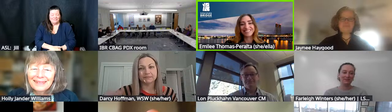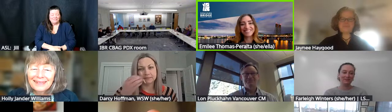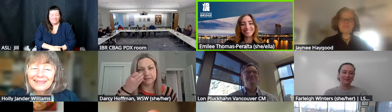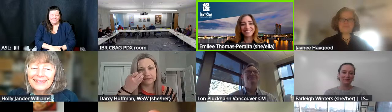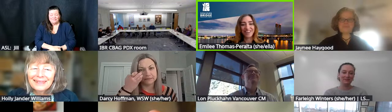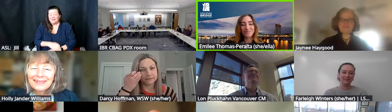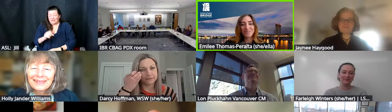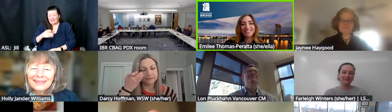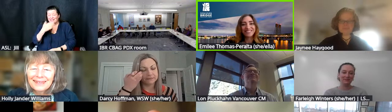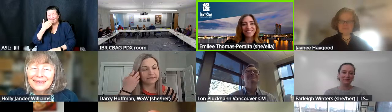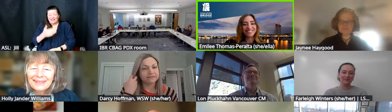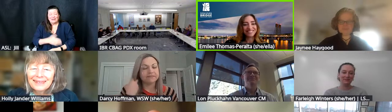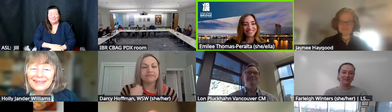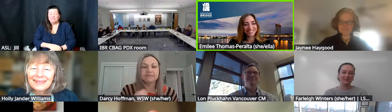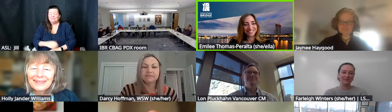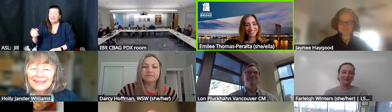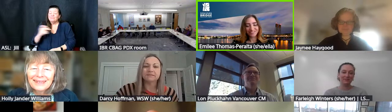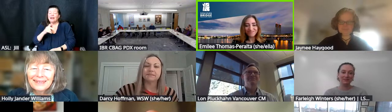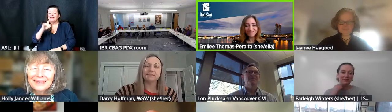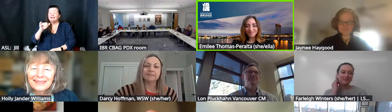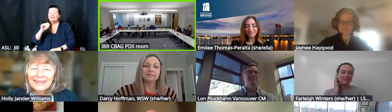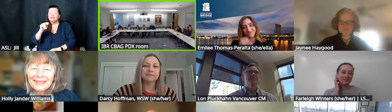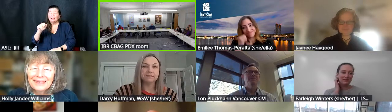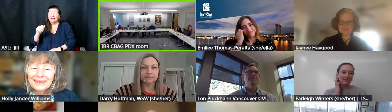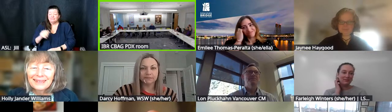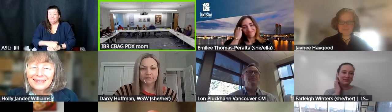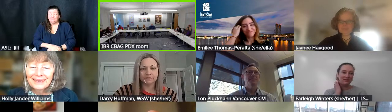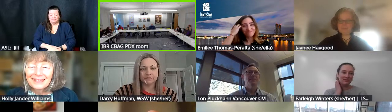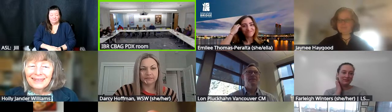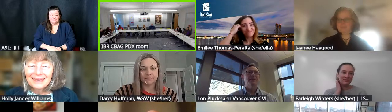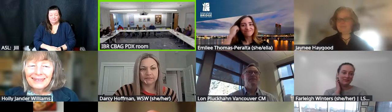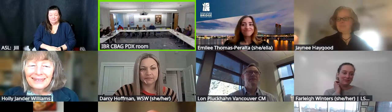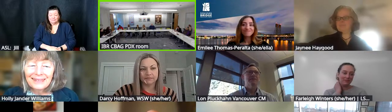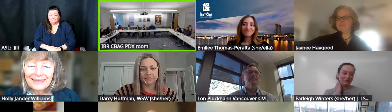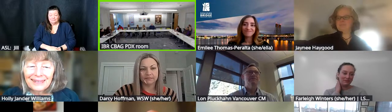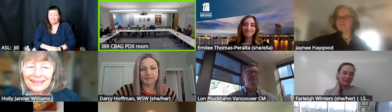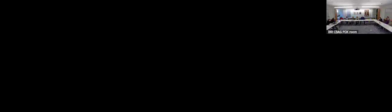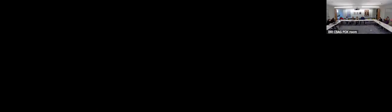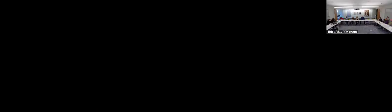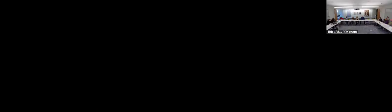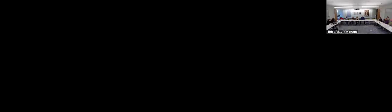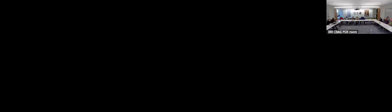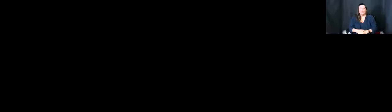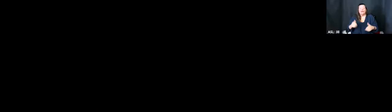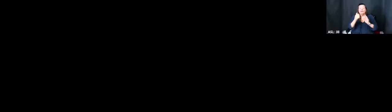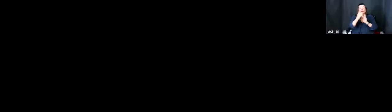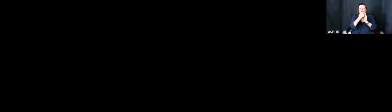Thank you. All right, back to you, Jonah. Okay. All right, if we can get the agenda up